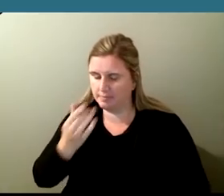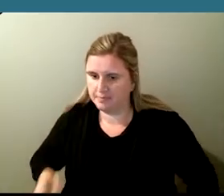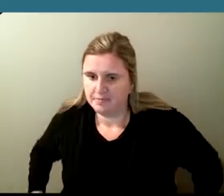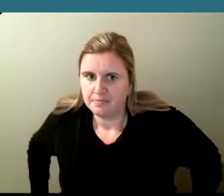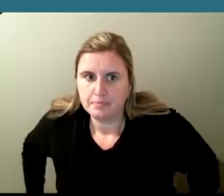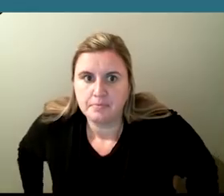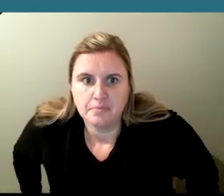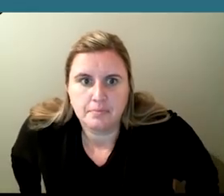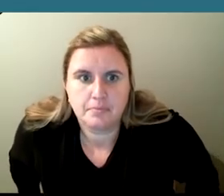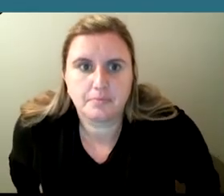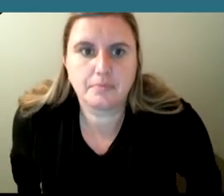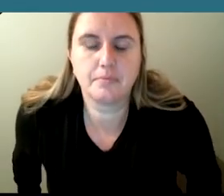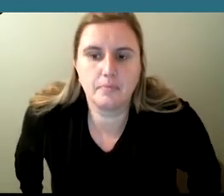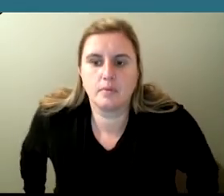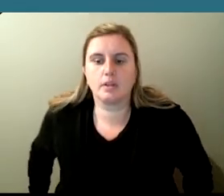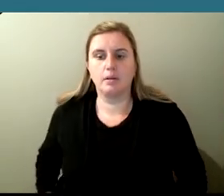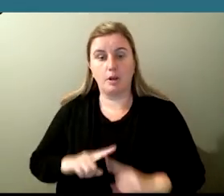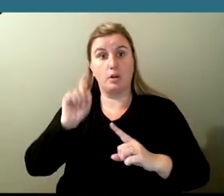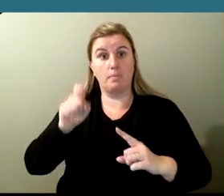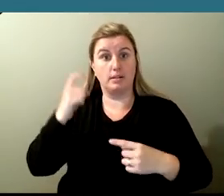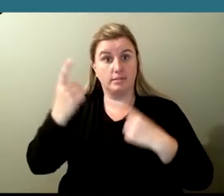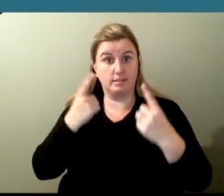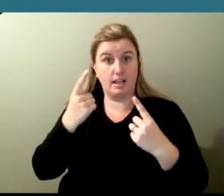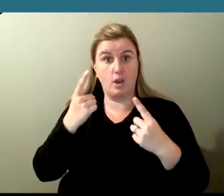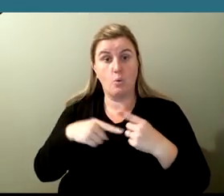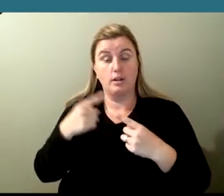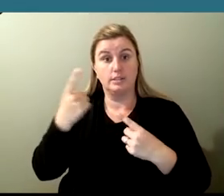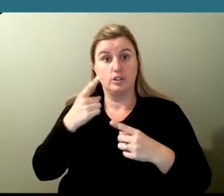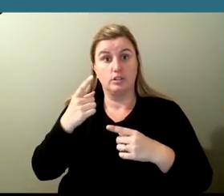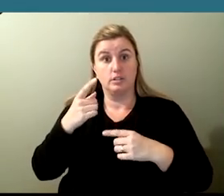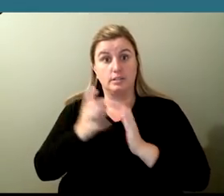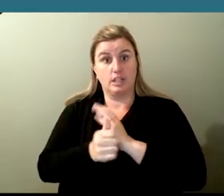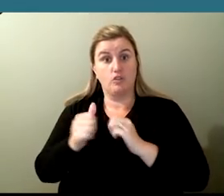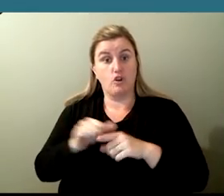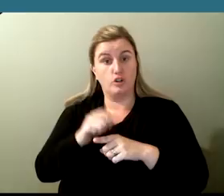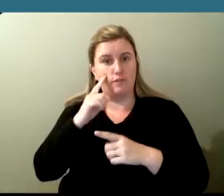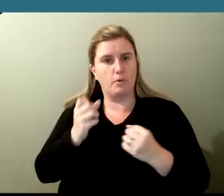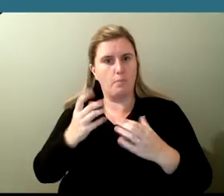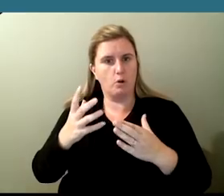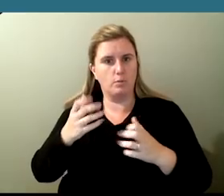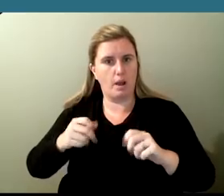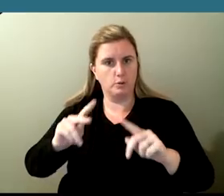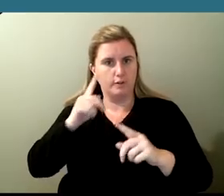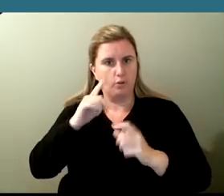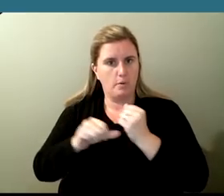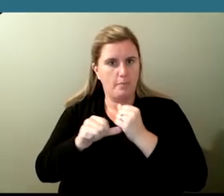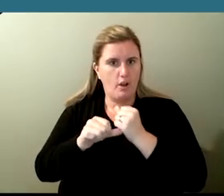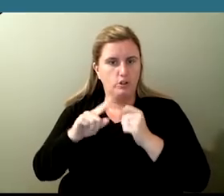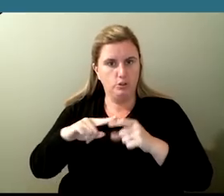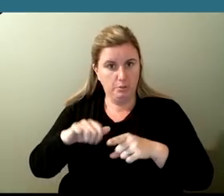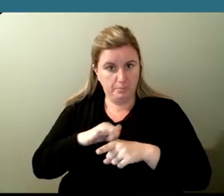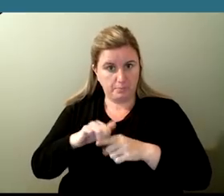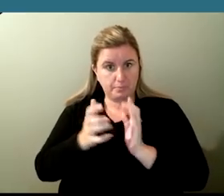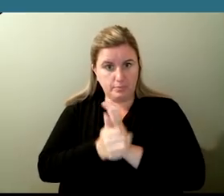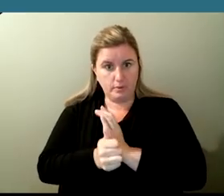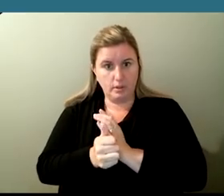account when considering skill rehearsal for multiple opportunities for the paraeducator to practice the skill,